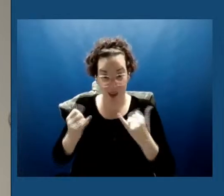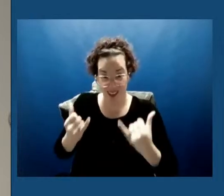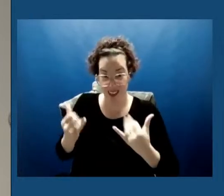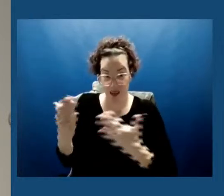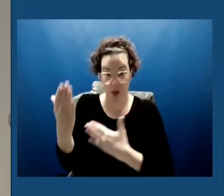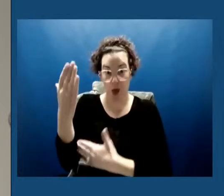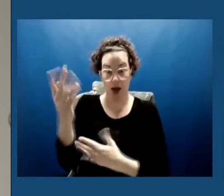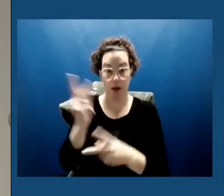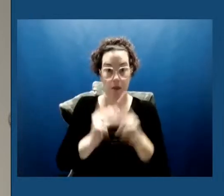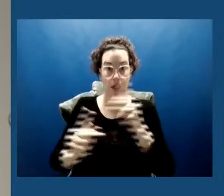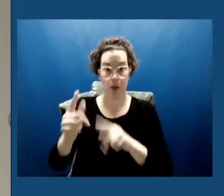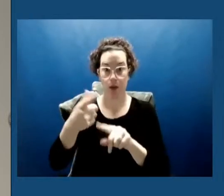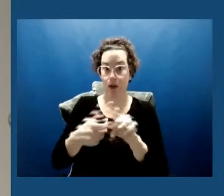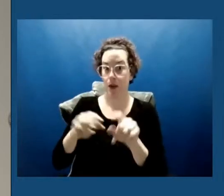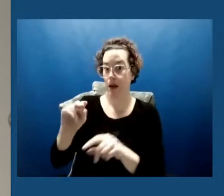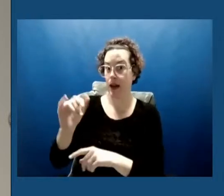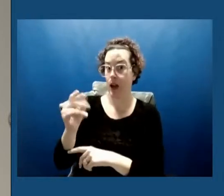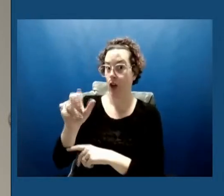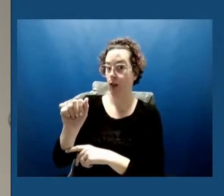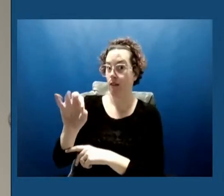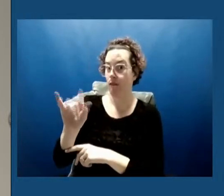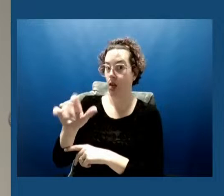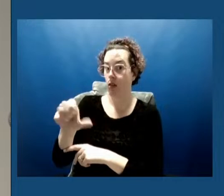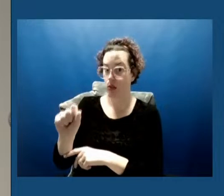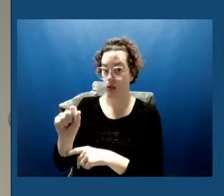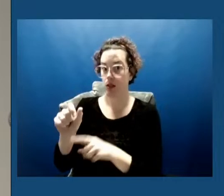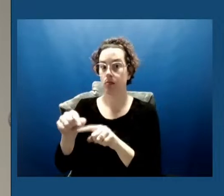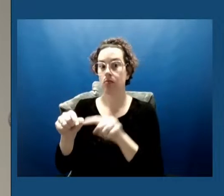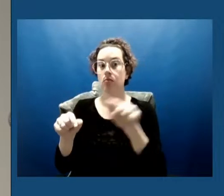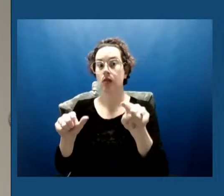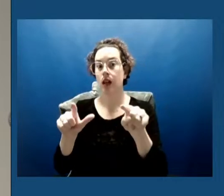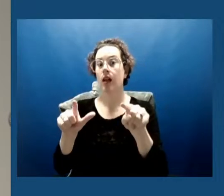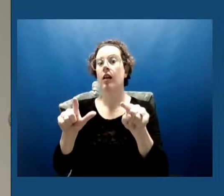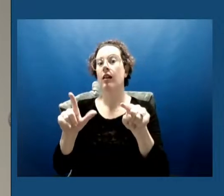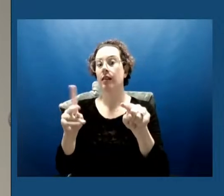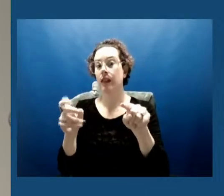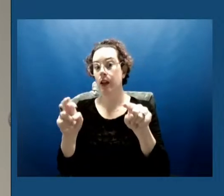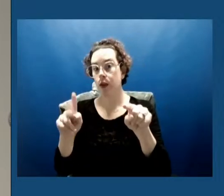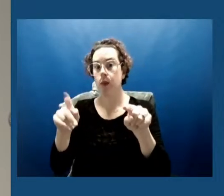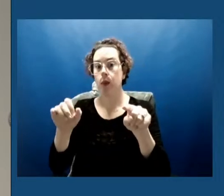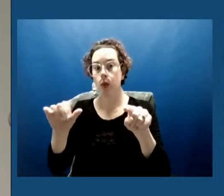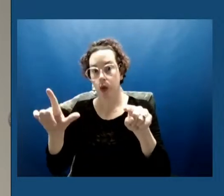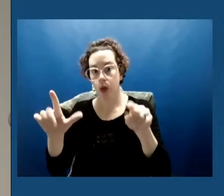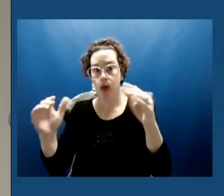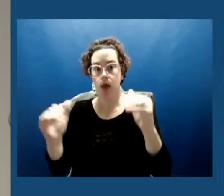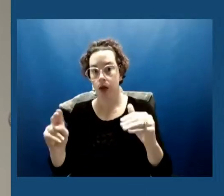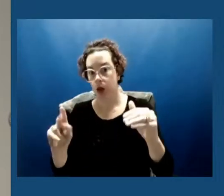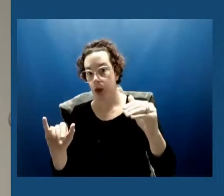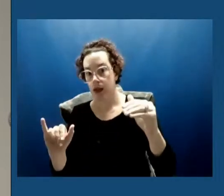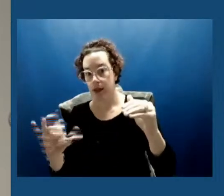the way from Niagara Falls to our neighbors next to us in Liverpool down to New York City who are contacting